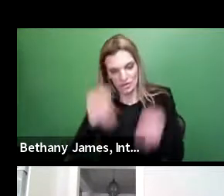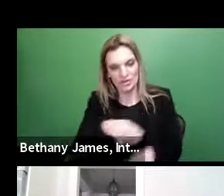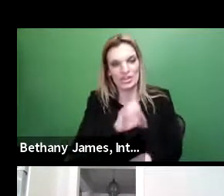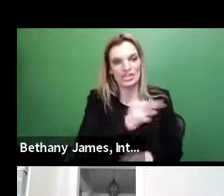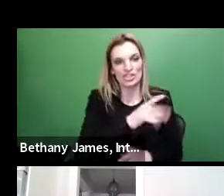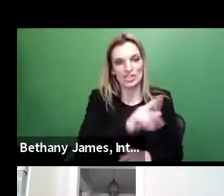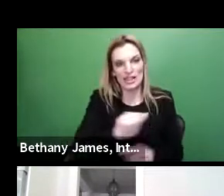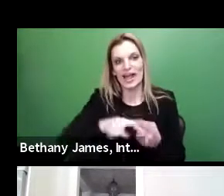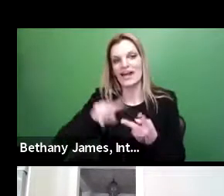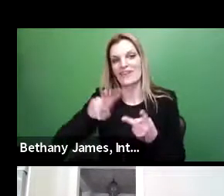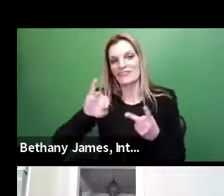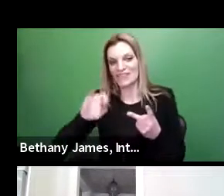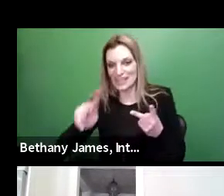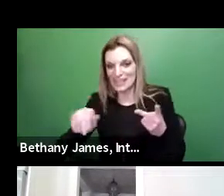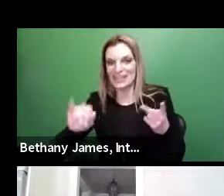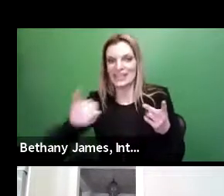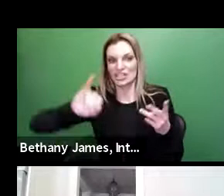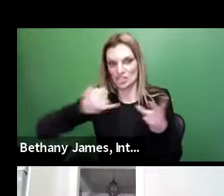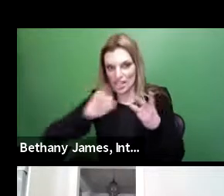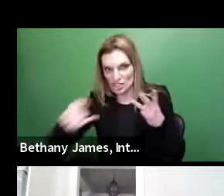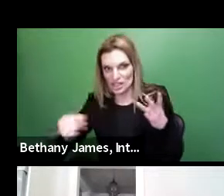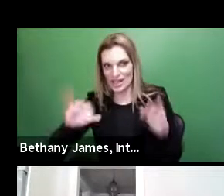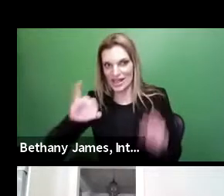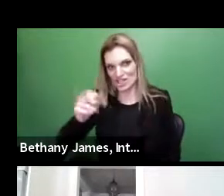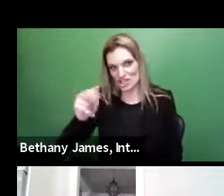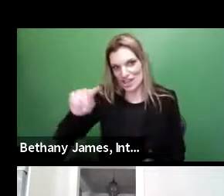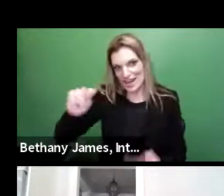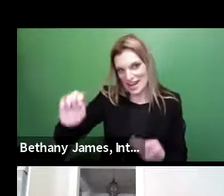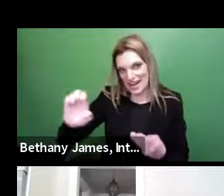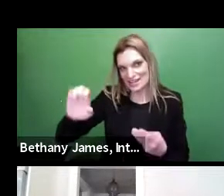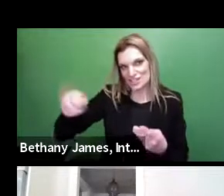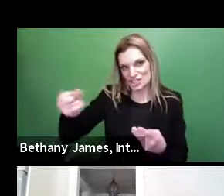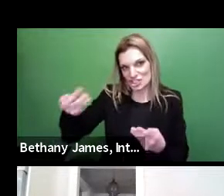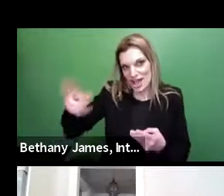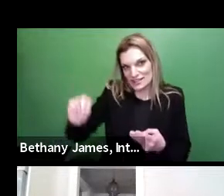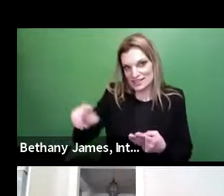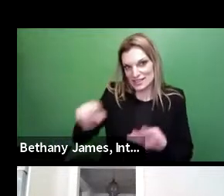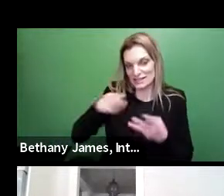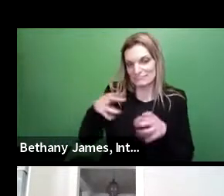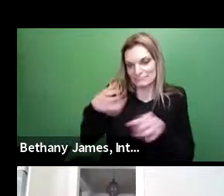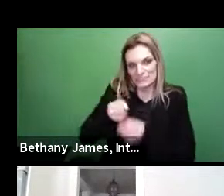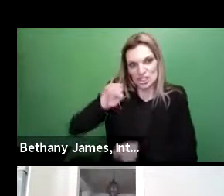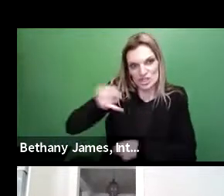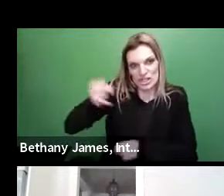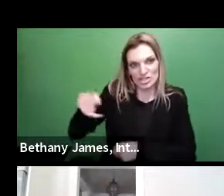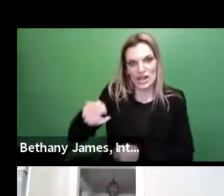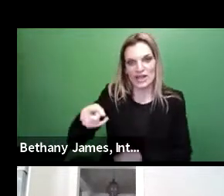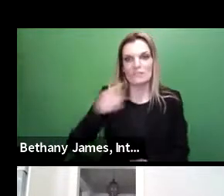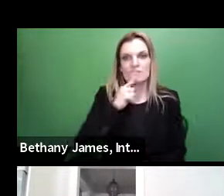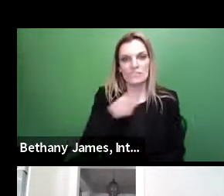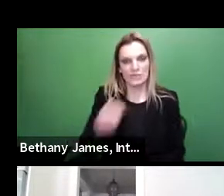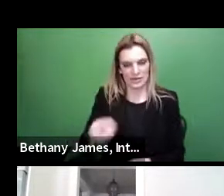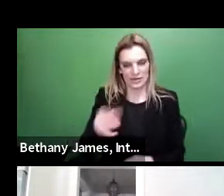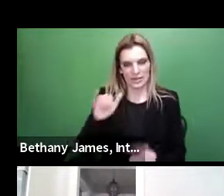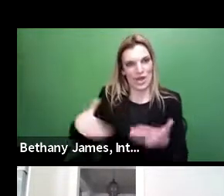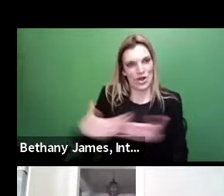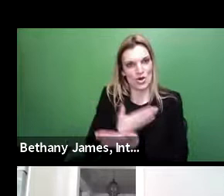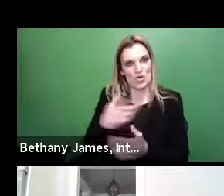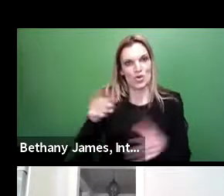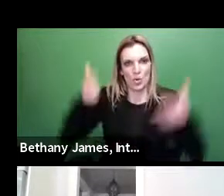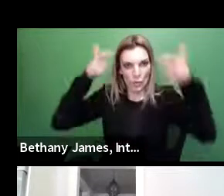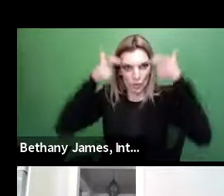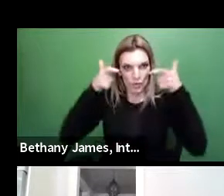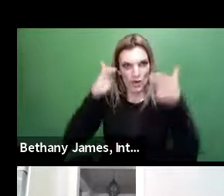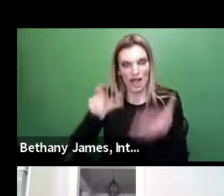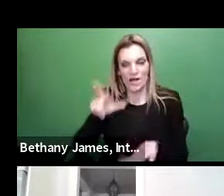and JJ, Jeanette Johnson, I want to make sure I mention they have re-implemented the Crown newsletter. Very excited about that.